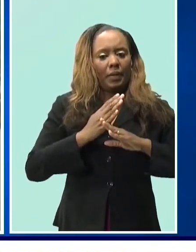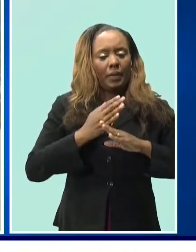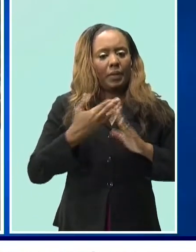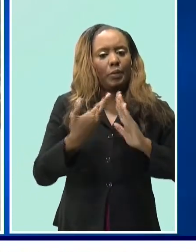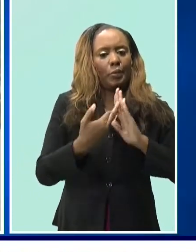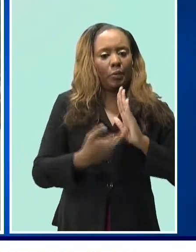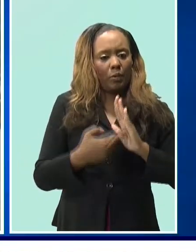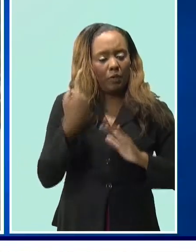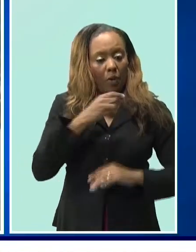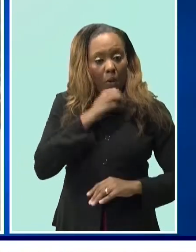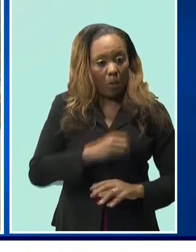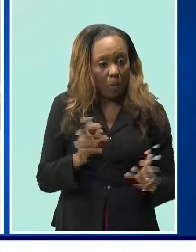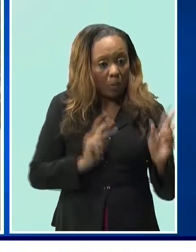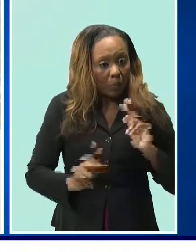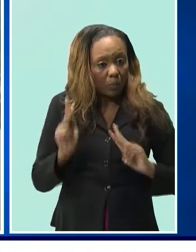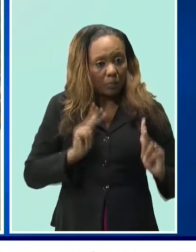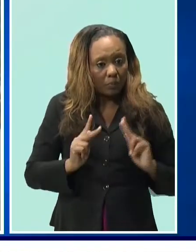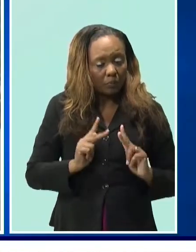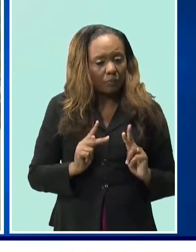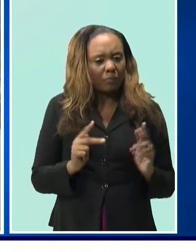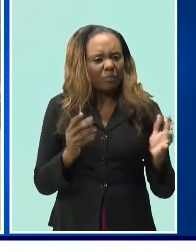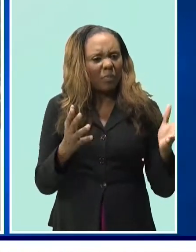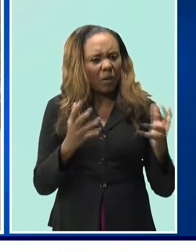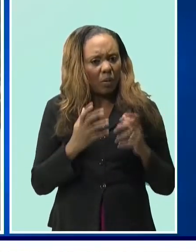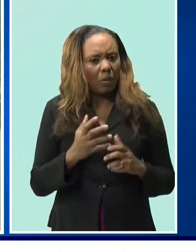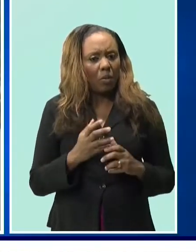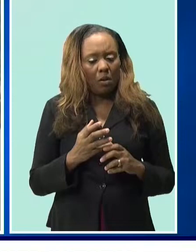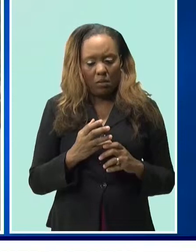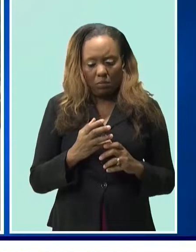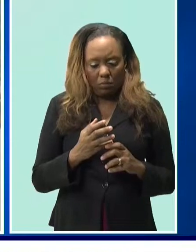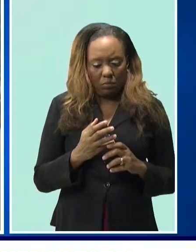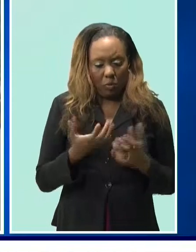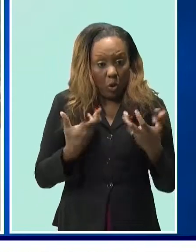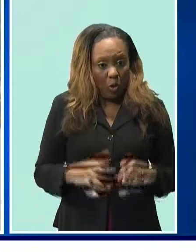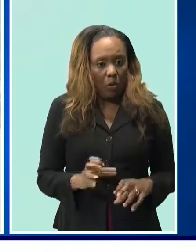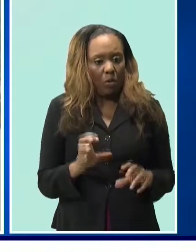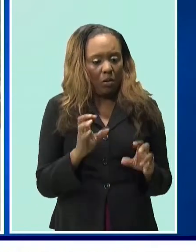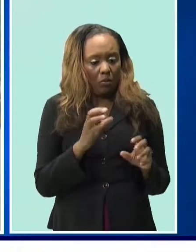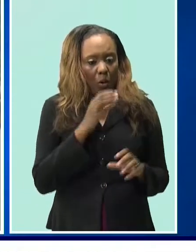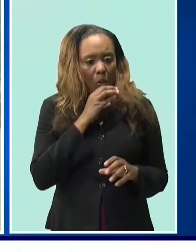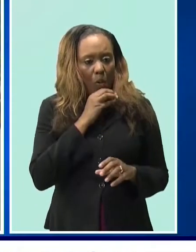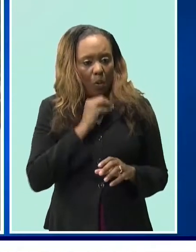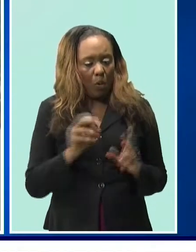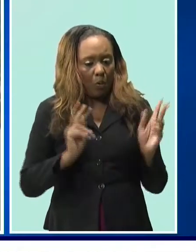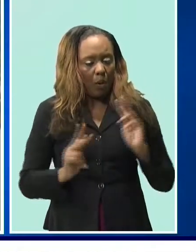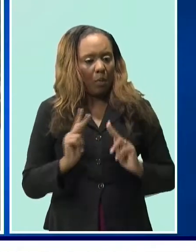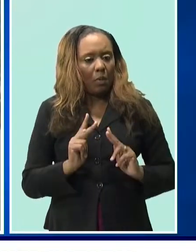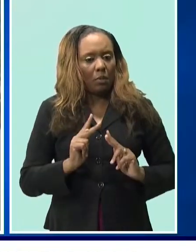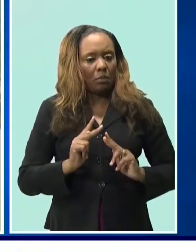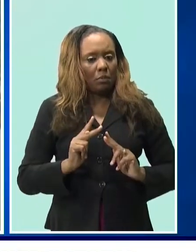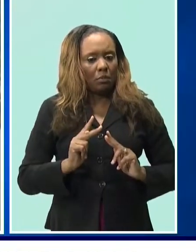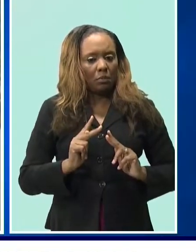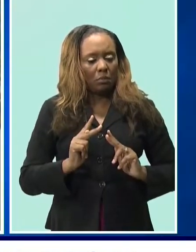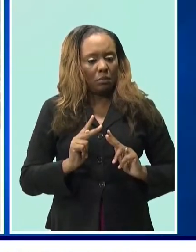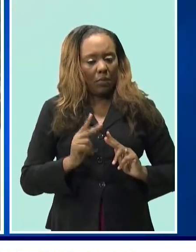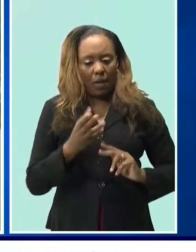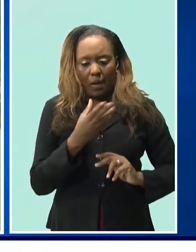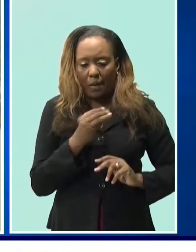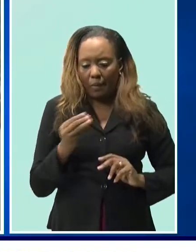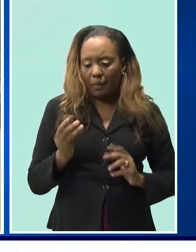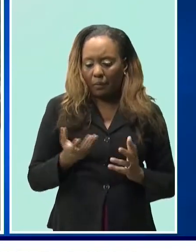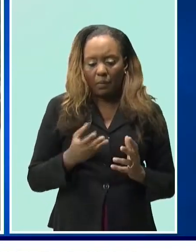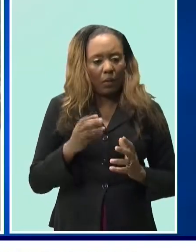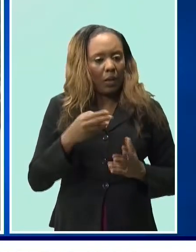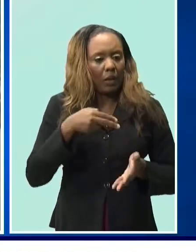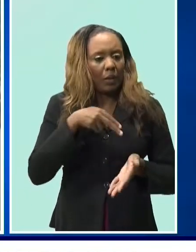to ensure that we keep COVID-19 out of elderly care facilities, trying to ensure that we keep elderly persons off the road as